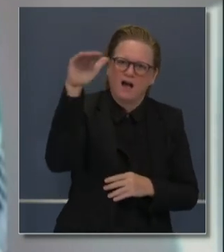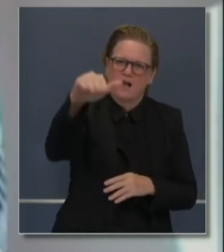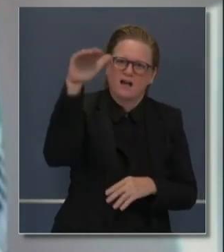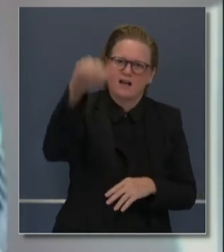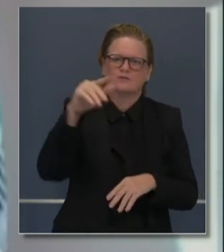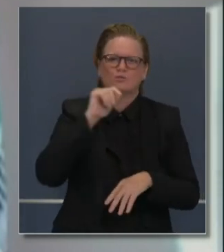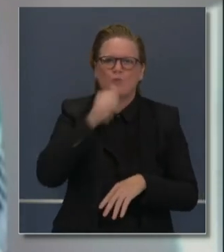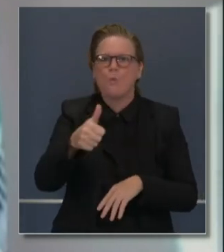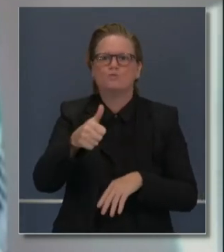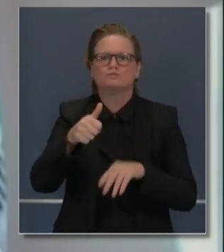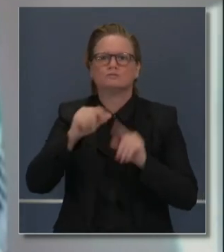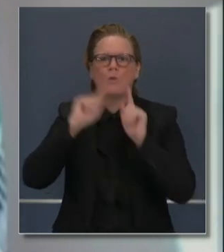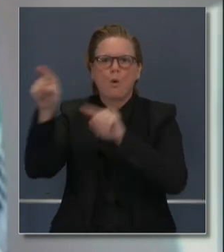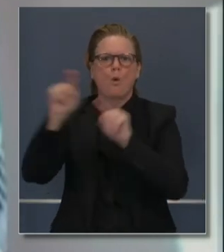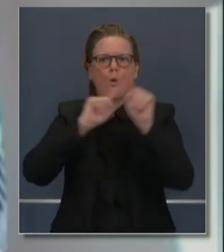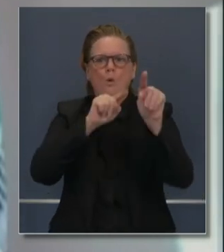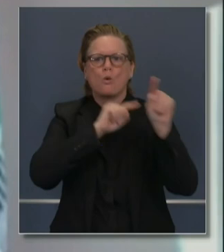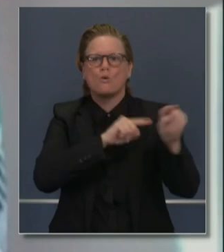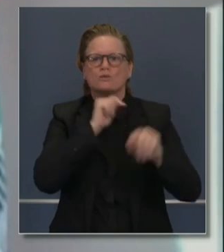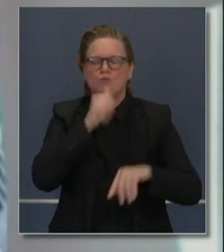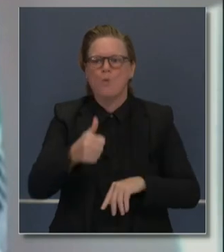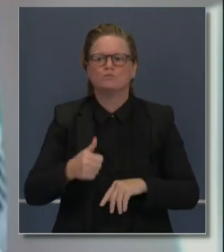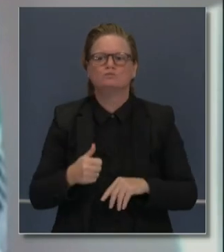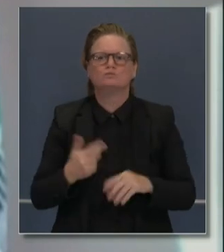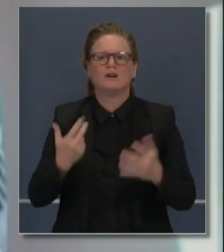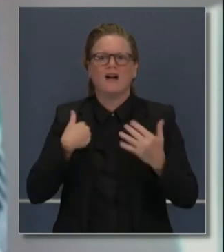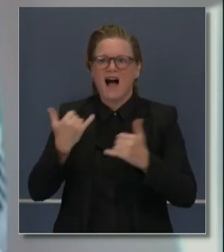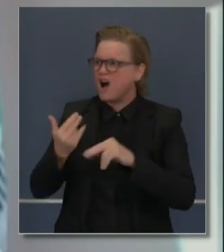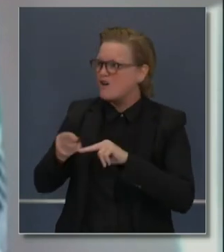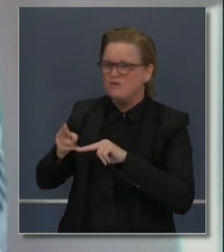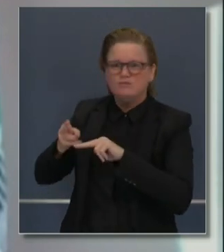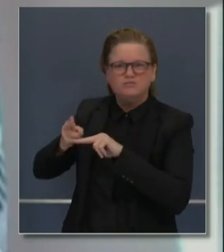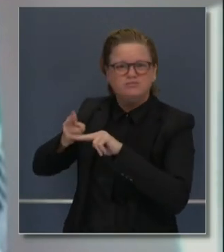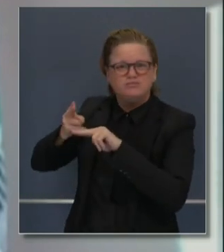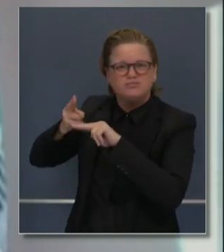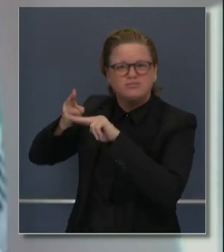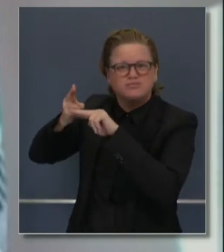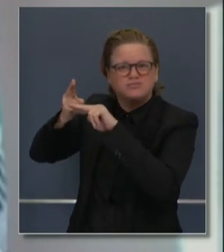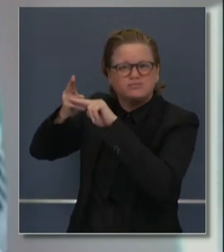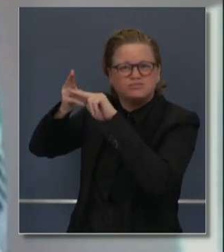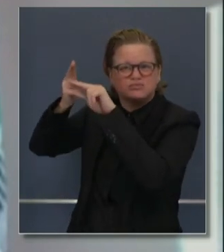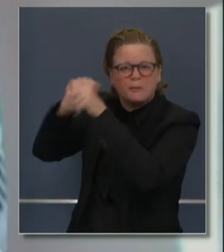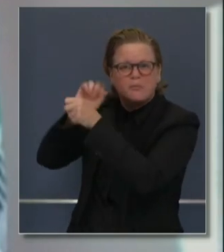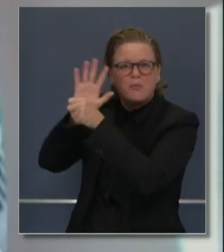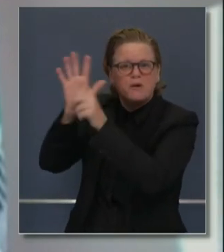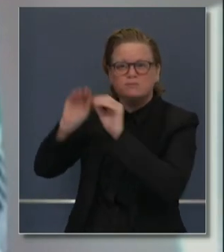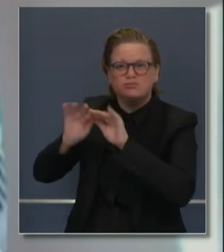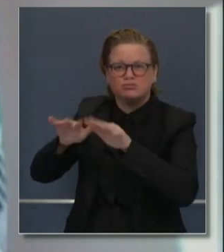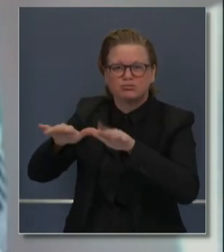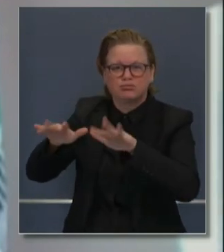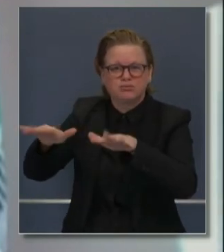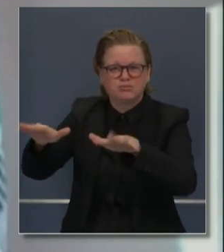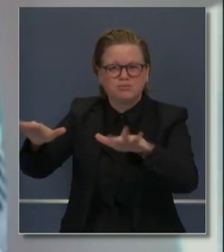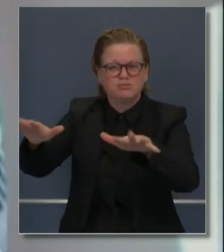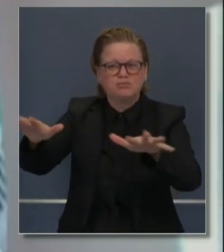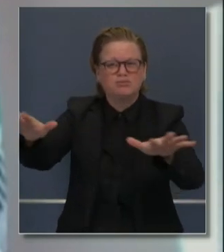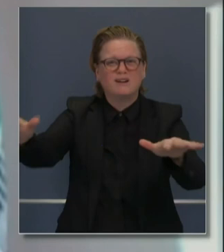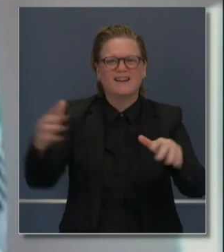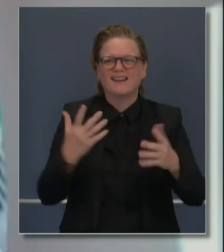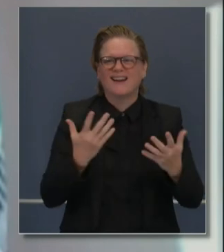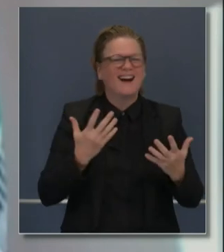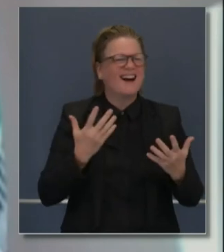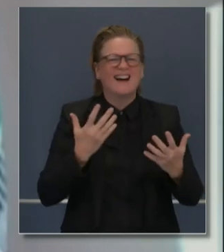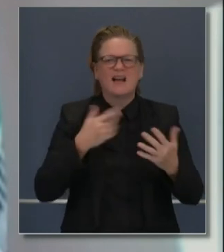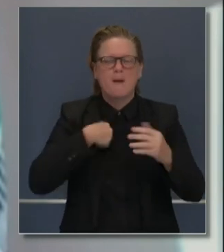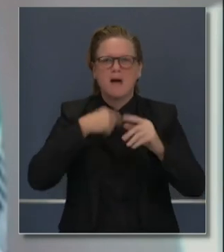of the level of transmission. So although people want us to identify the sector or the sectors where we see